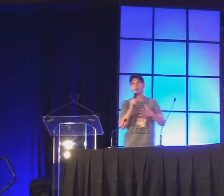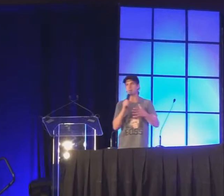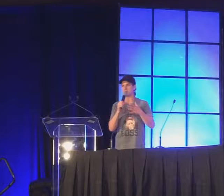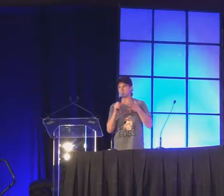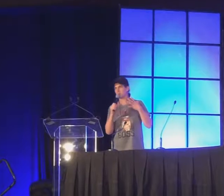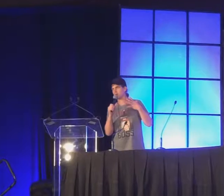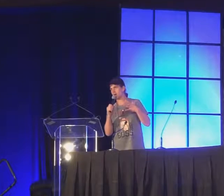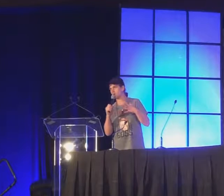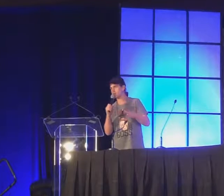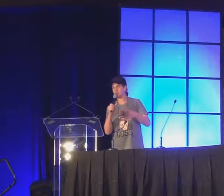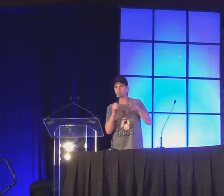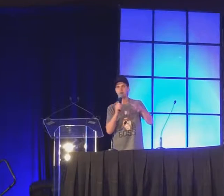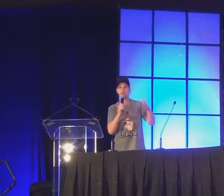theme.